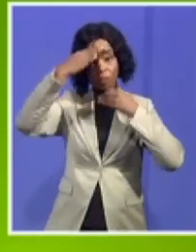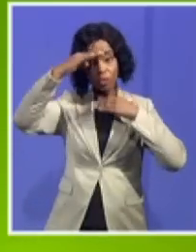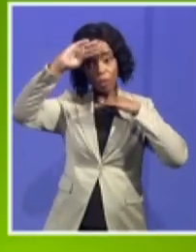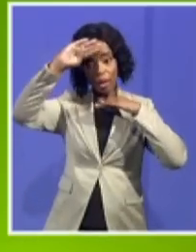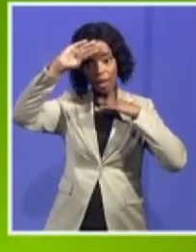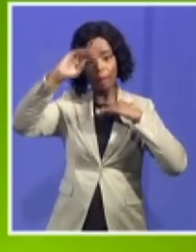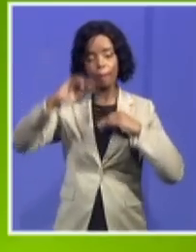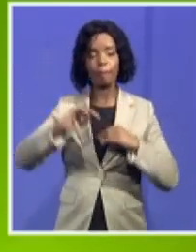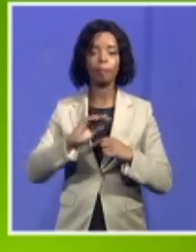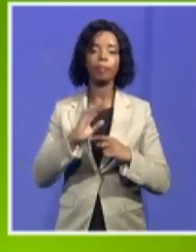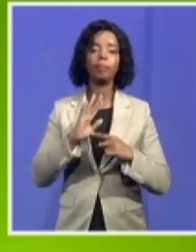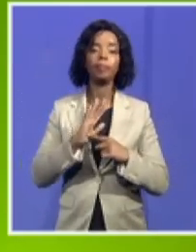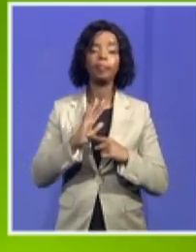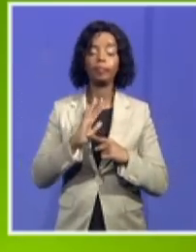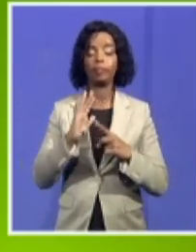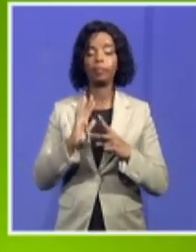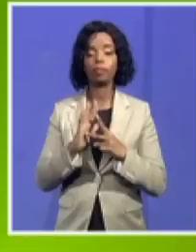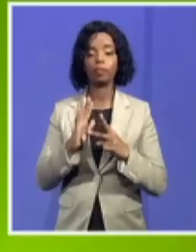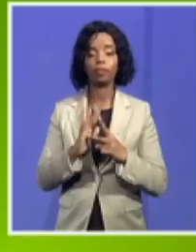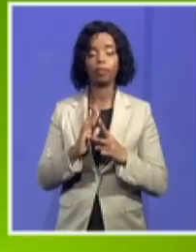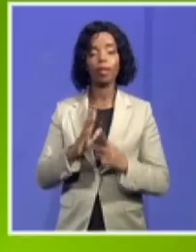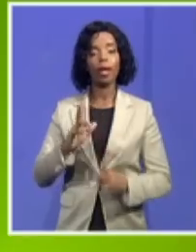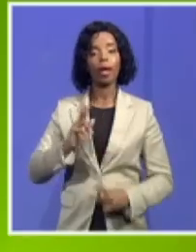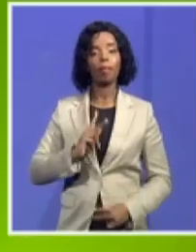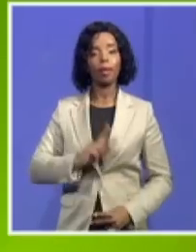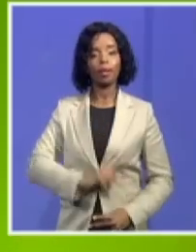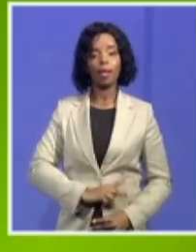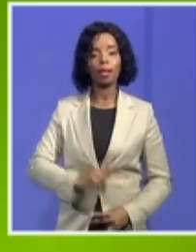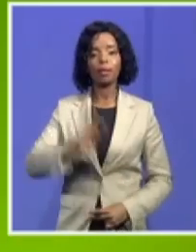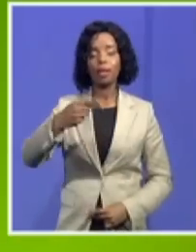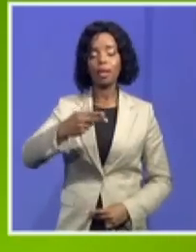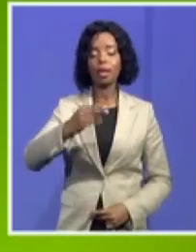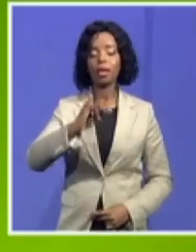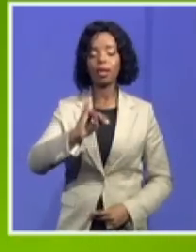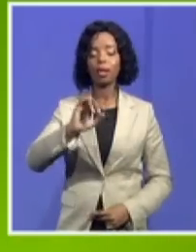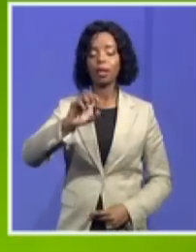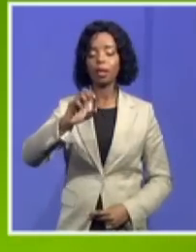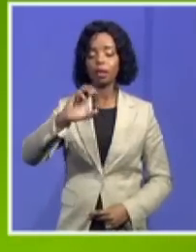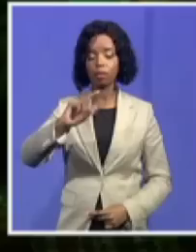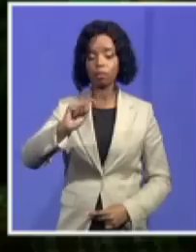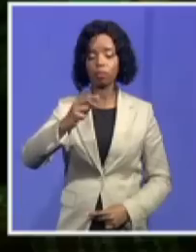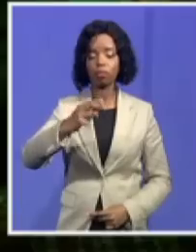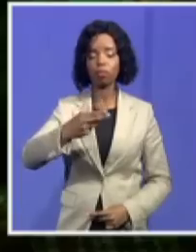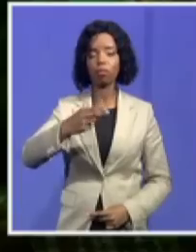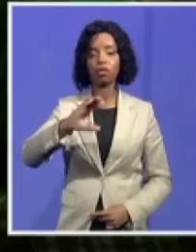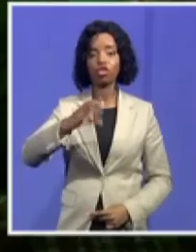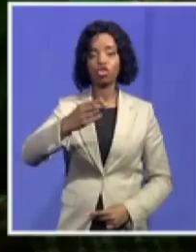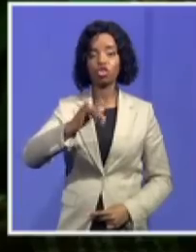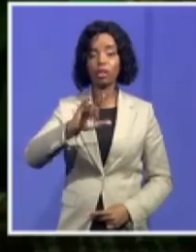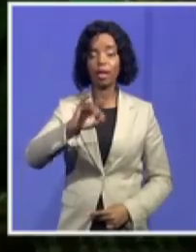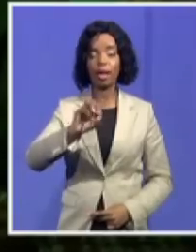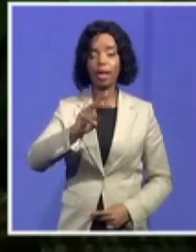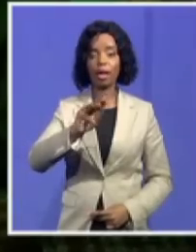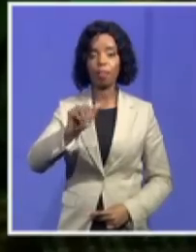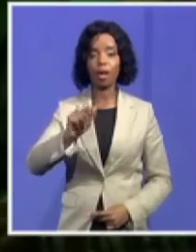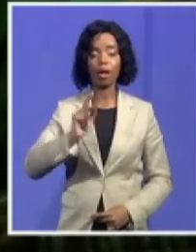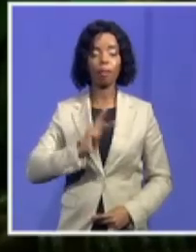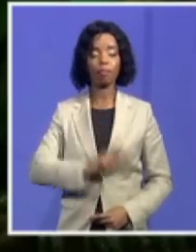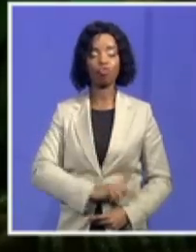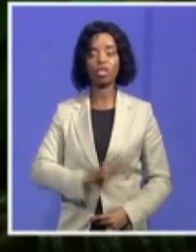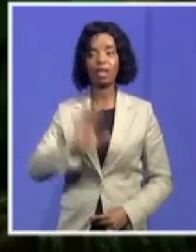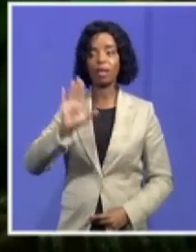Excellency, Mr. Hakainde Hichilema, the President of the Republic of Zambia,